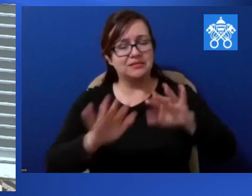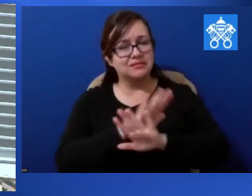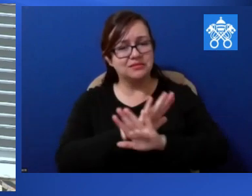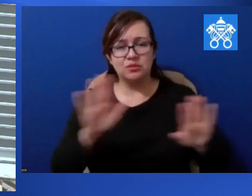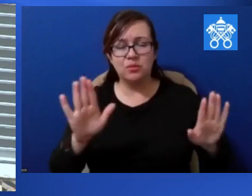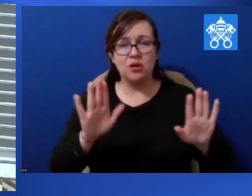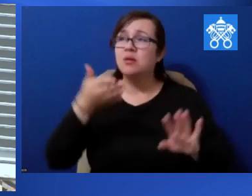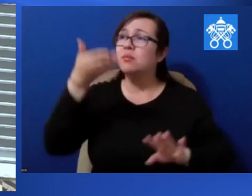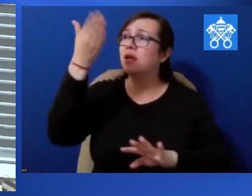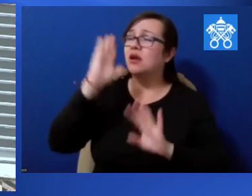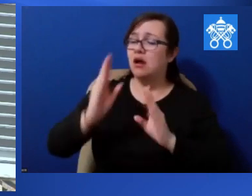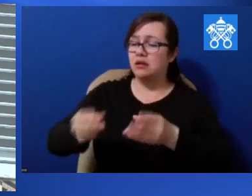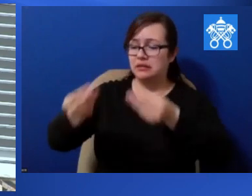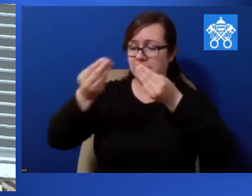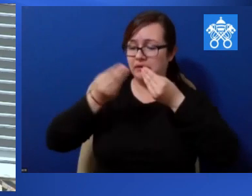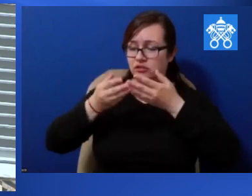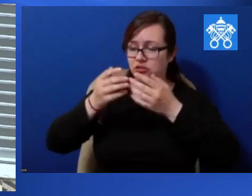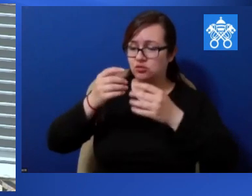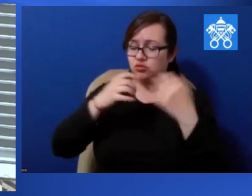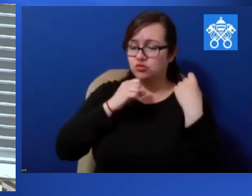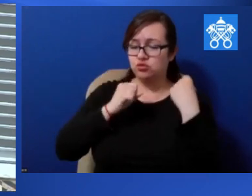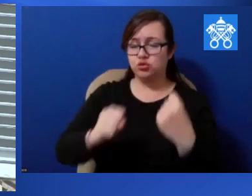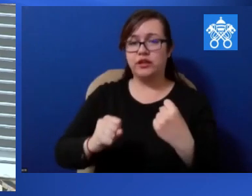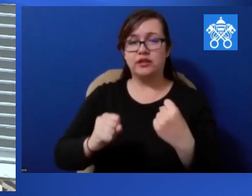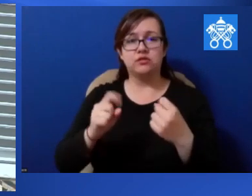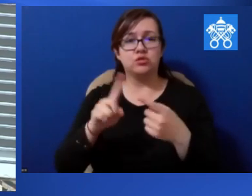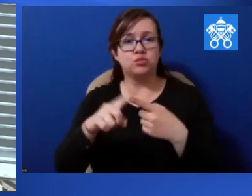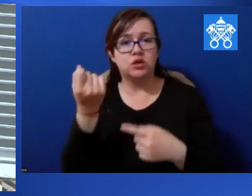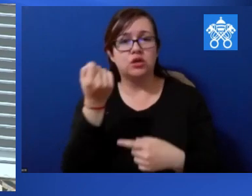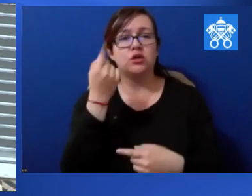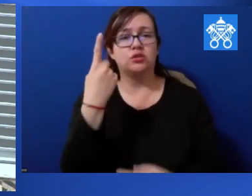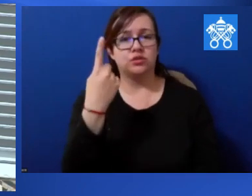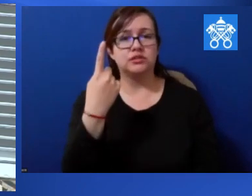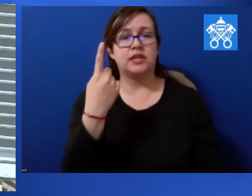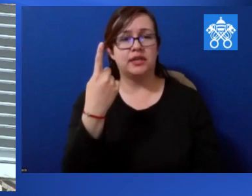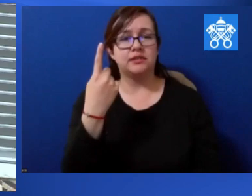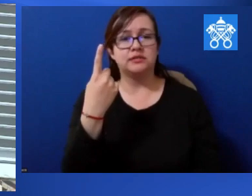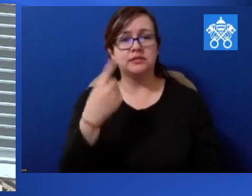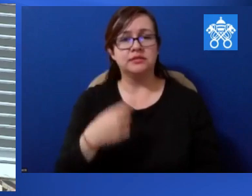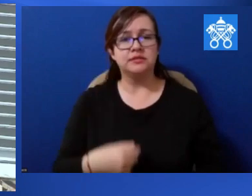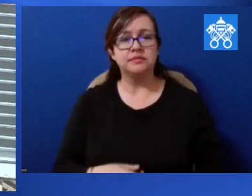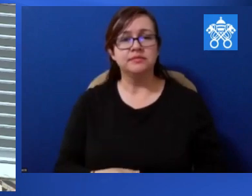the strength to understand and to cry,